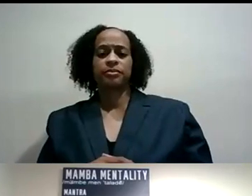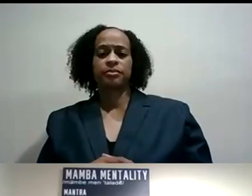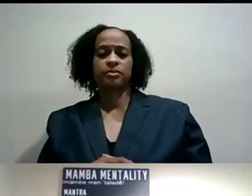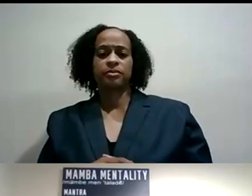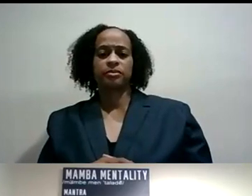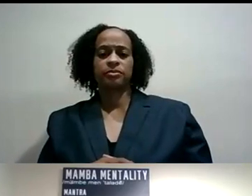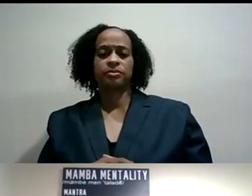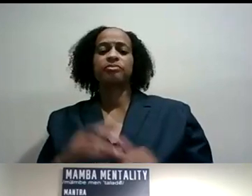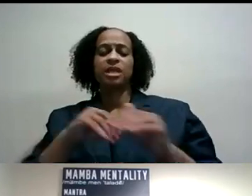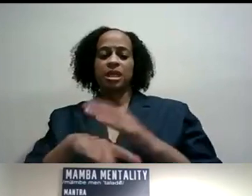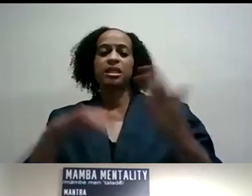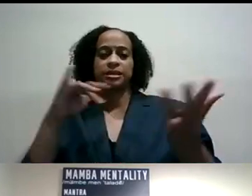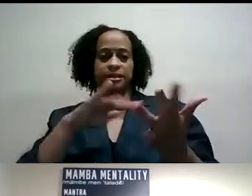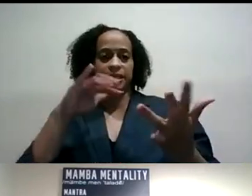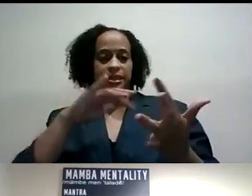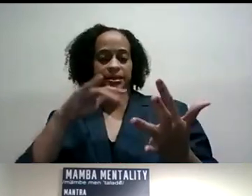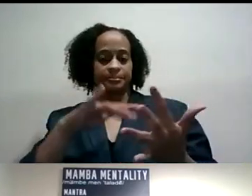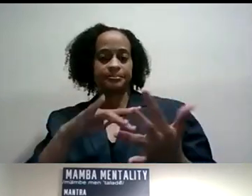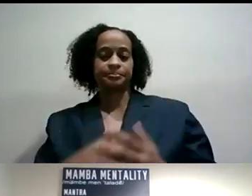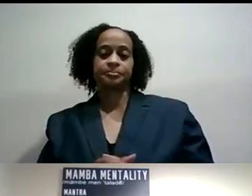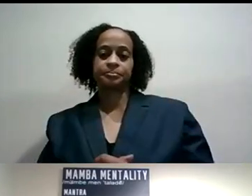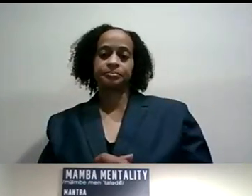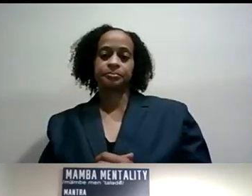in our study. And